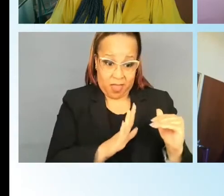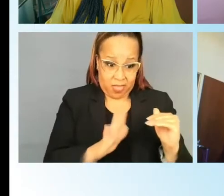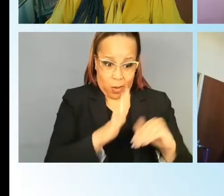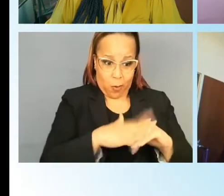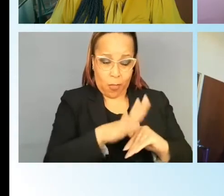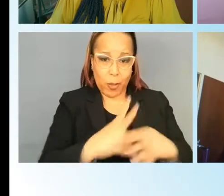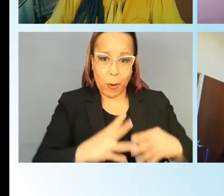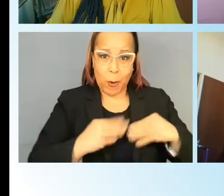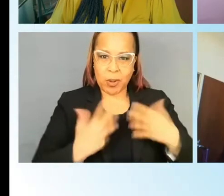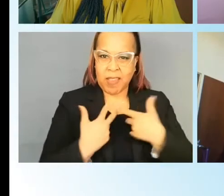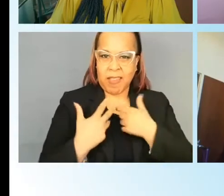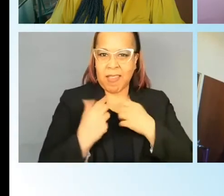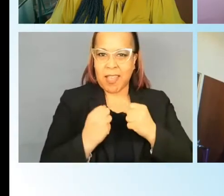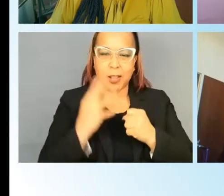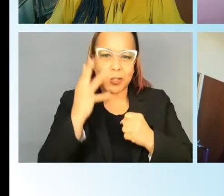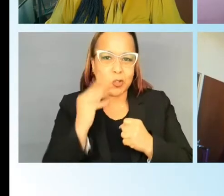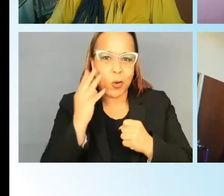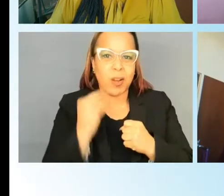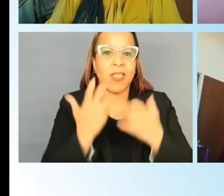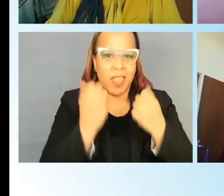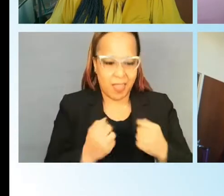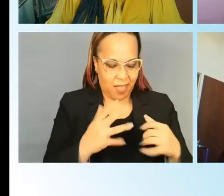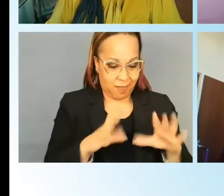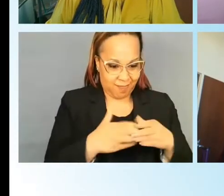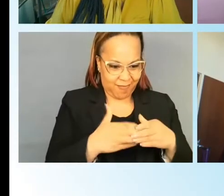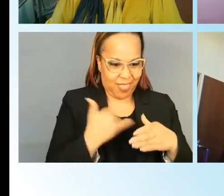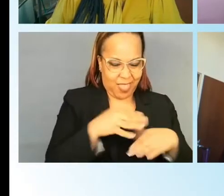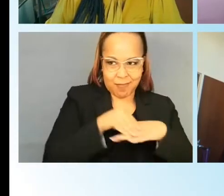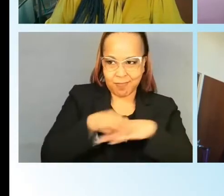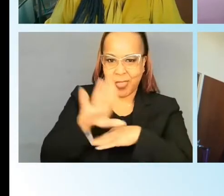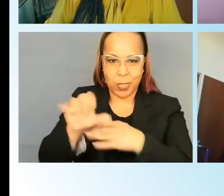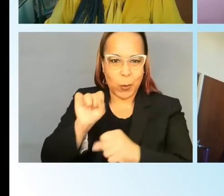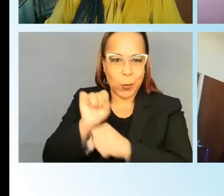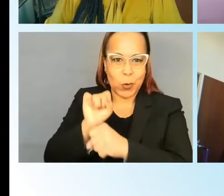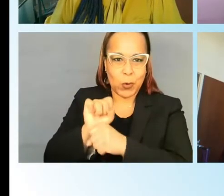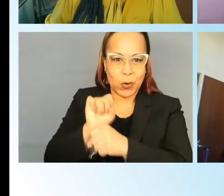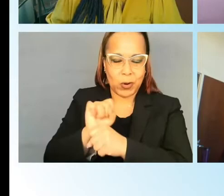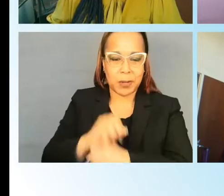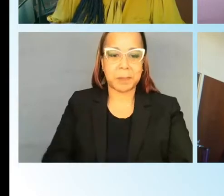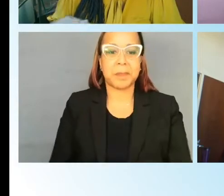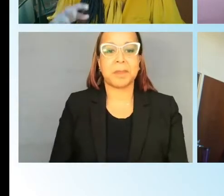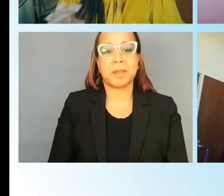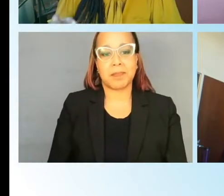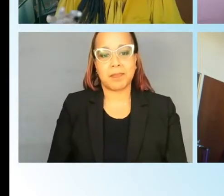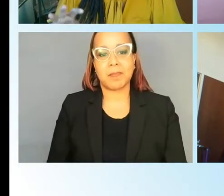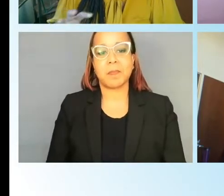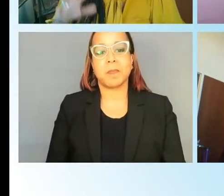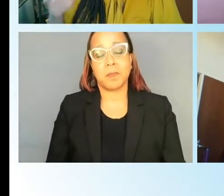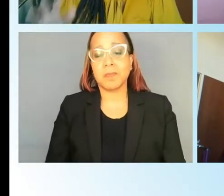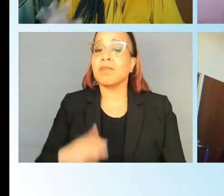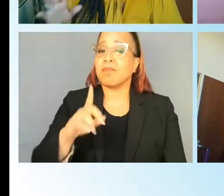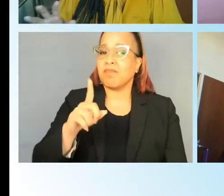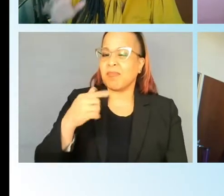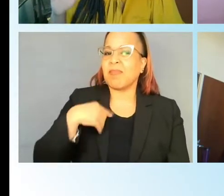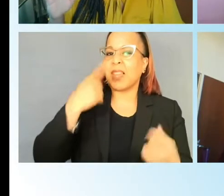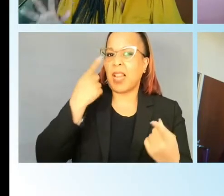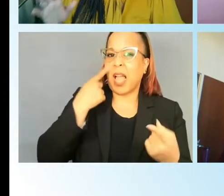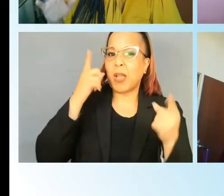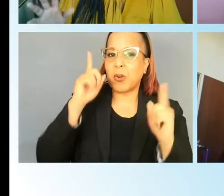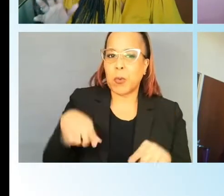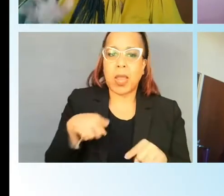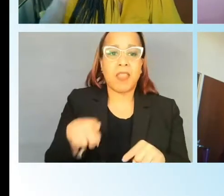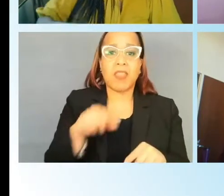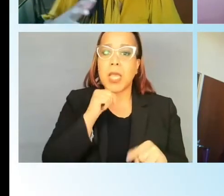and are able to bring that to their work. Mm-hmm. Yeah, no, I really agree with that. And the reality is this isn't just